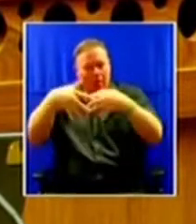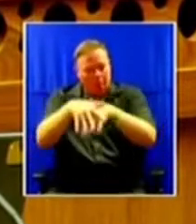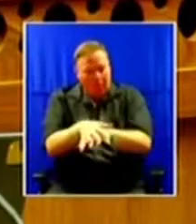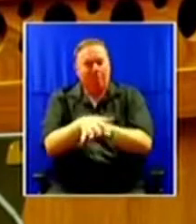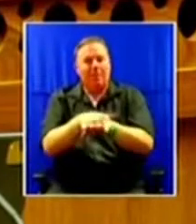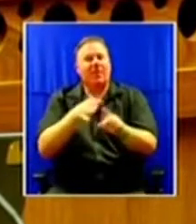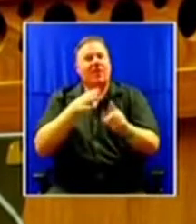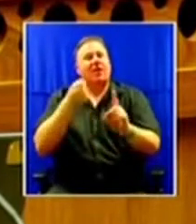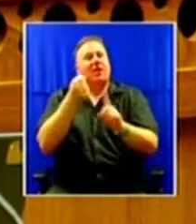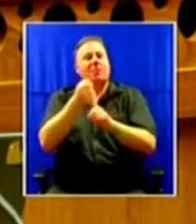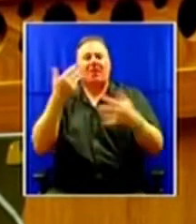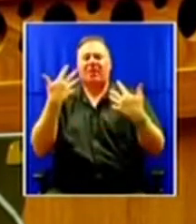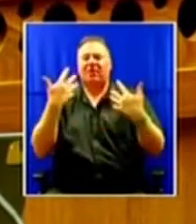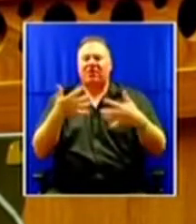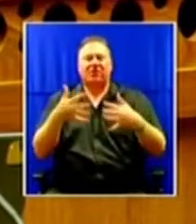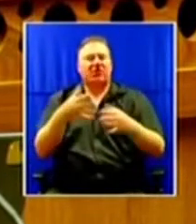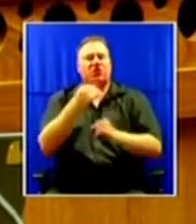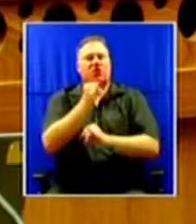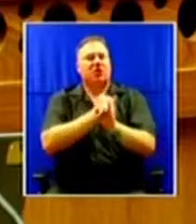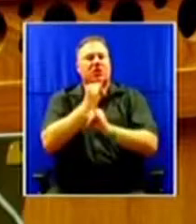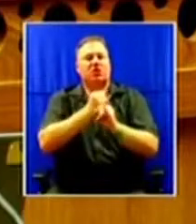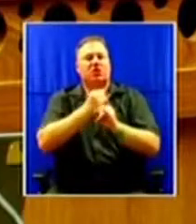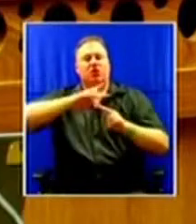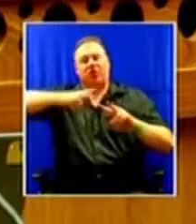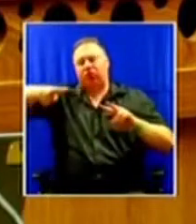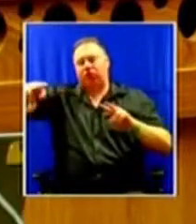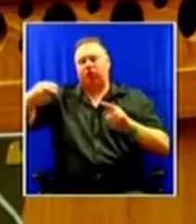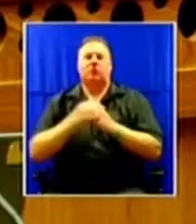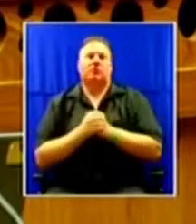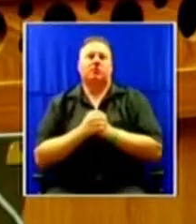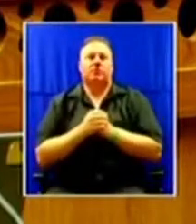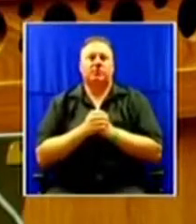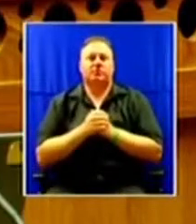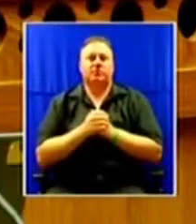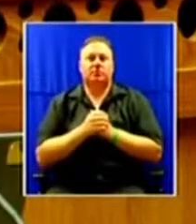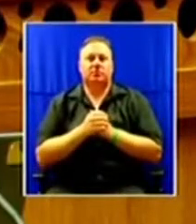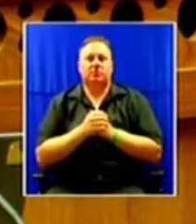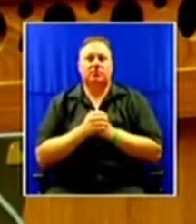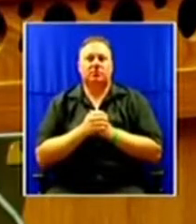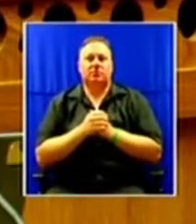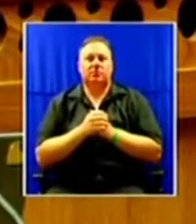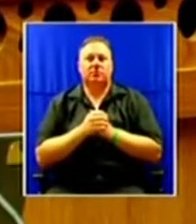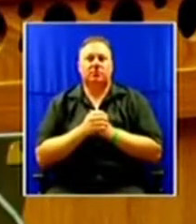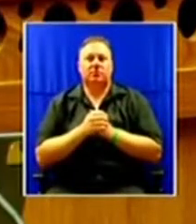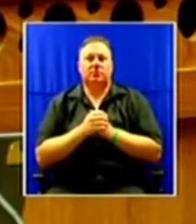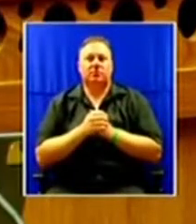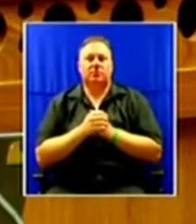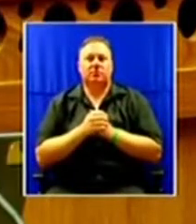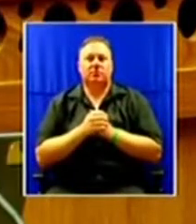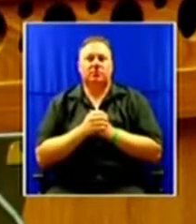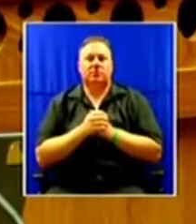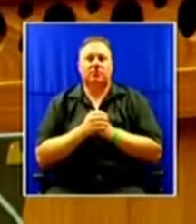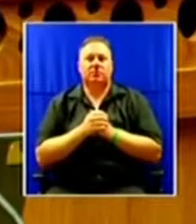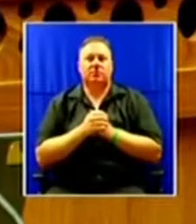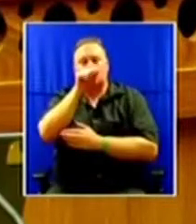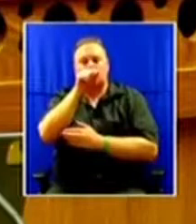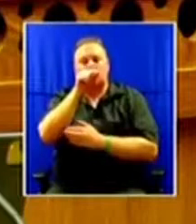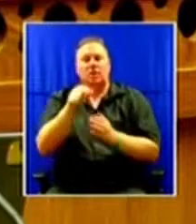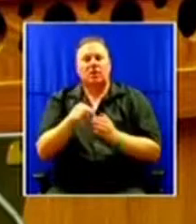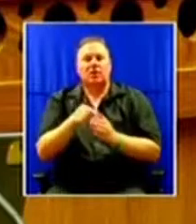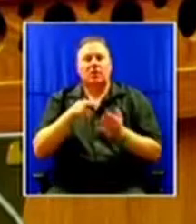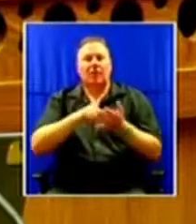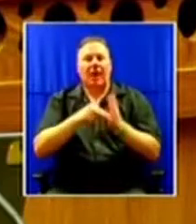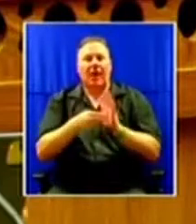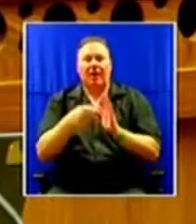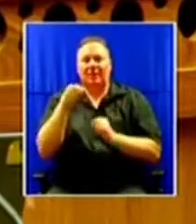their respective industries. Through the implementation of the poultry master plan, and remember,